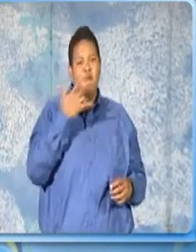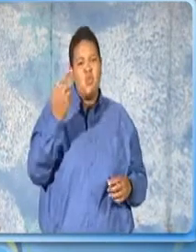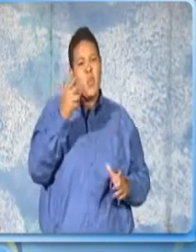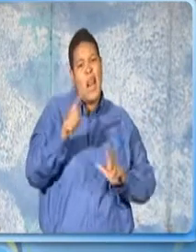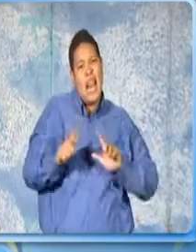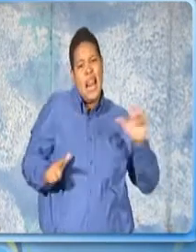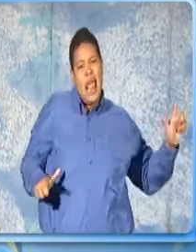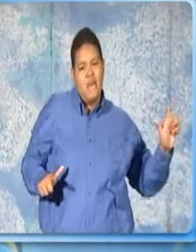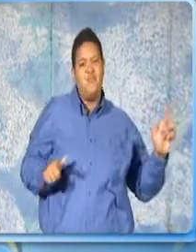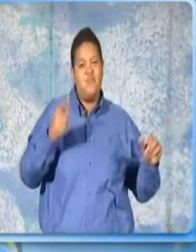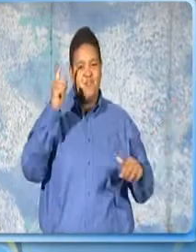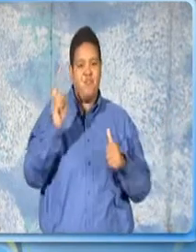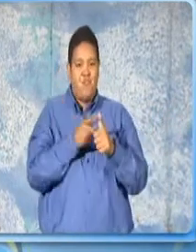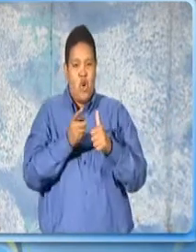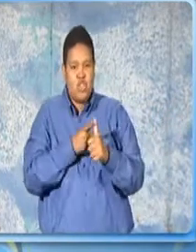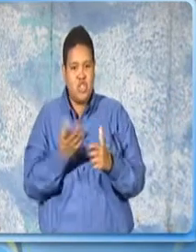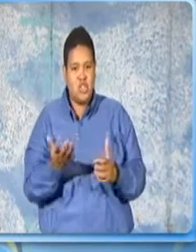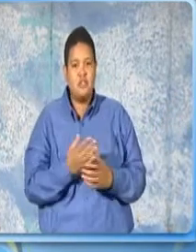side first.